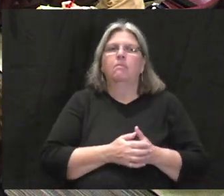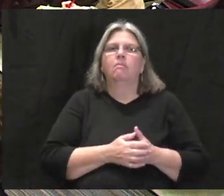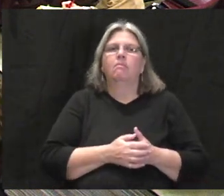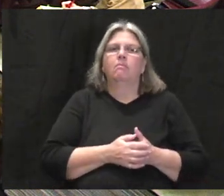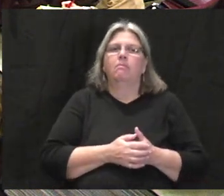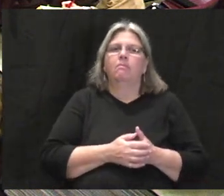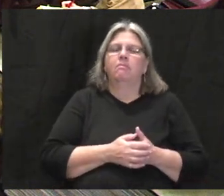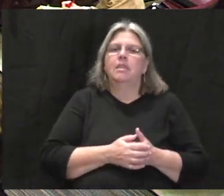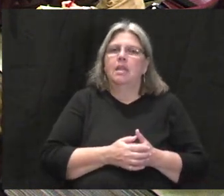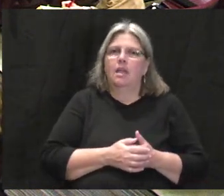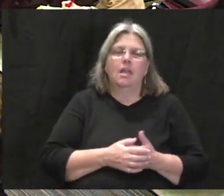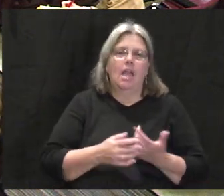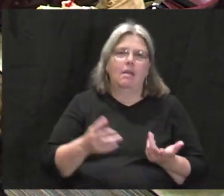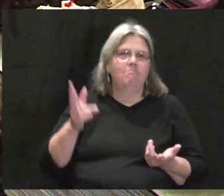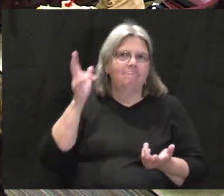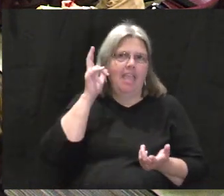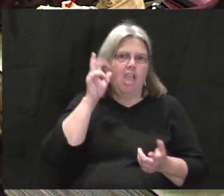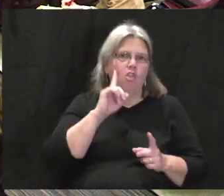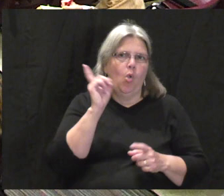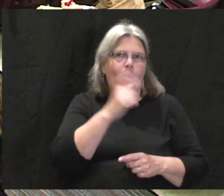know.